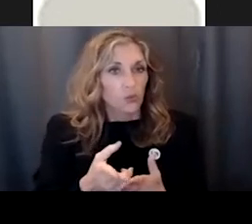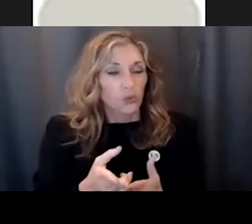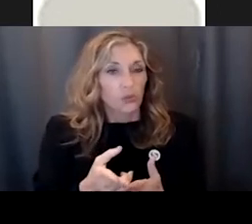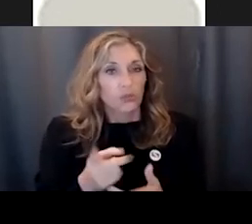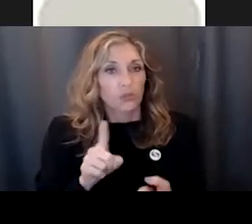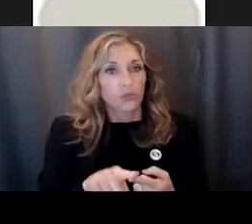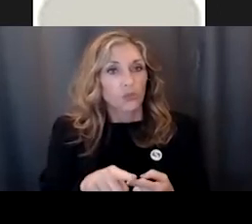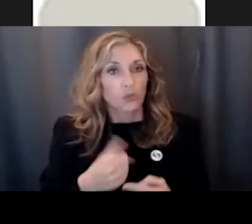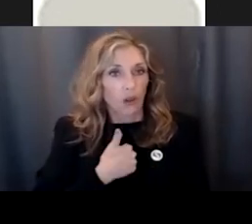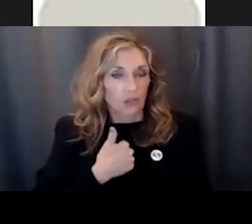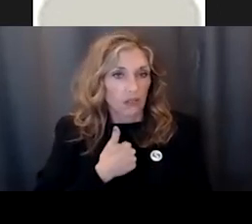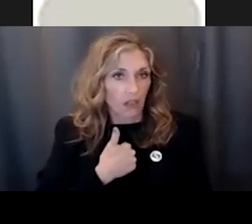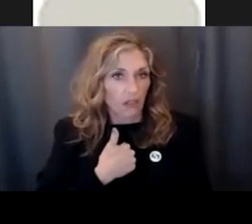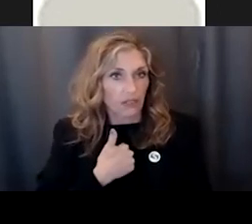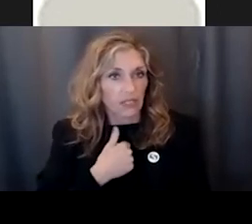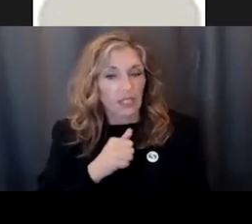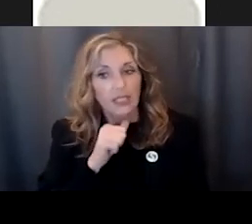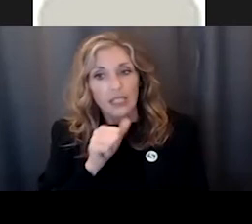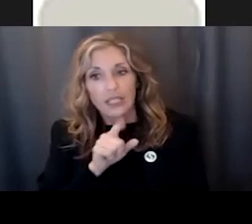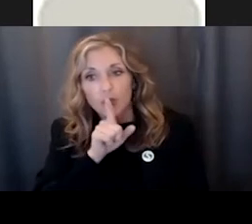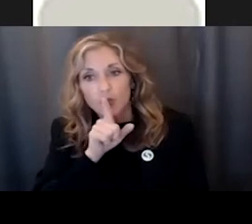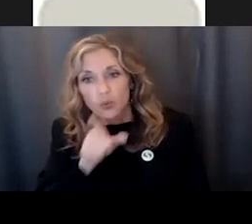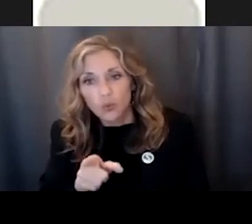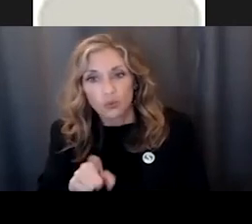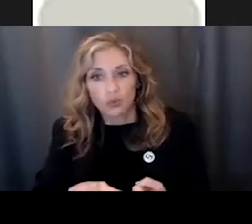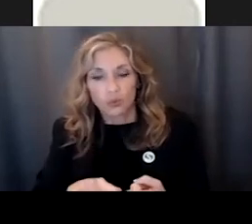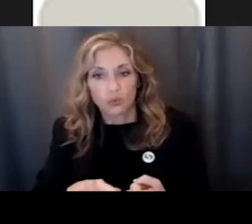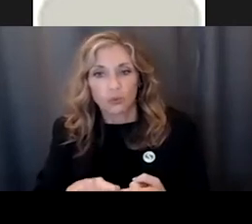to the way that we want to be.